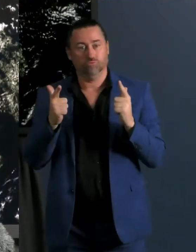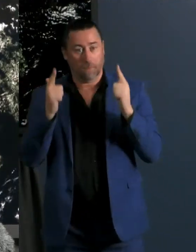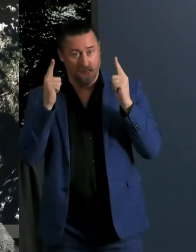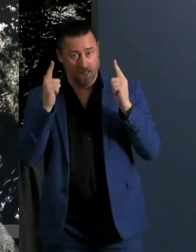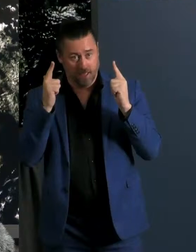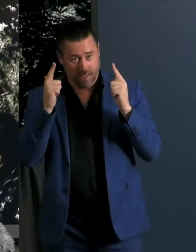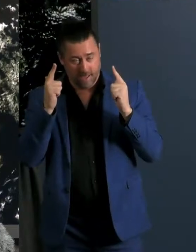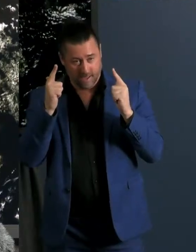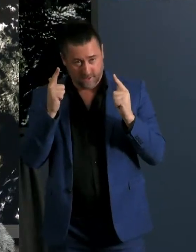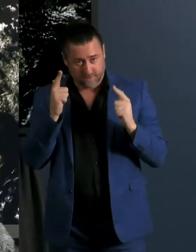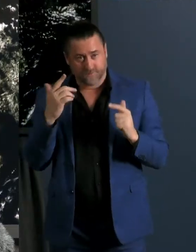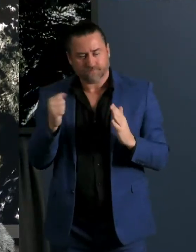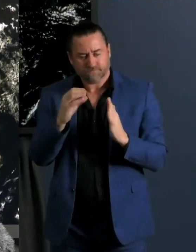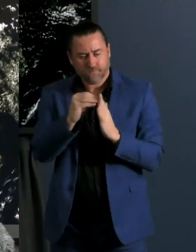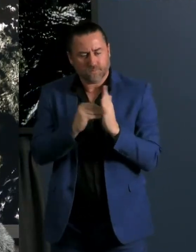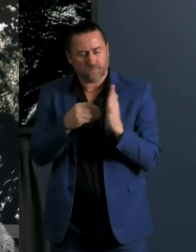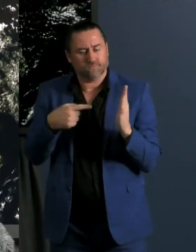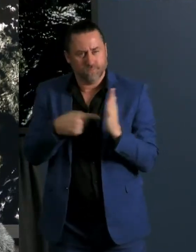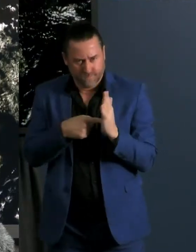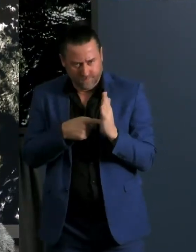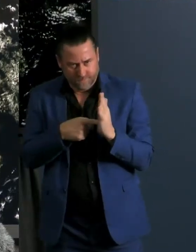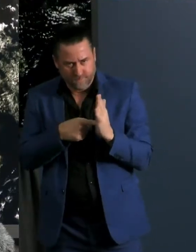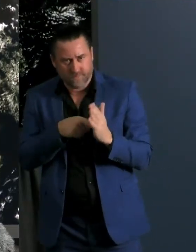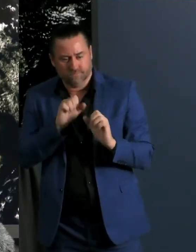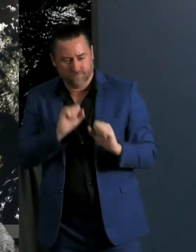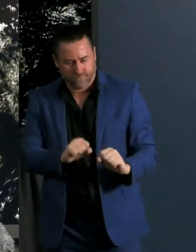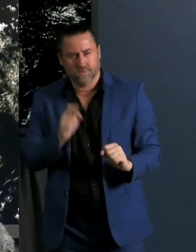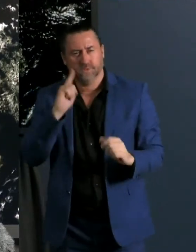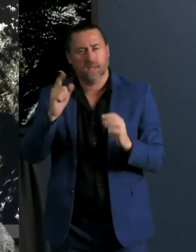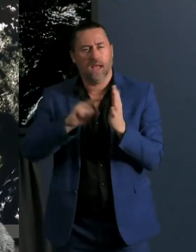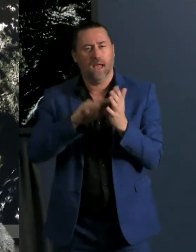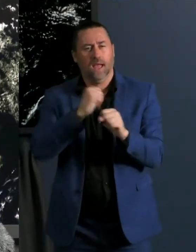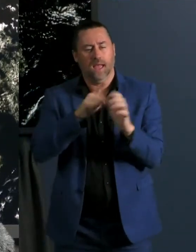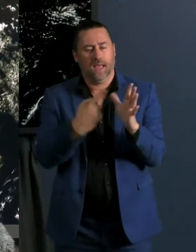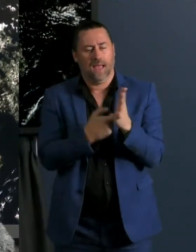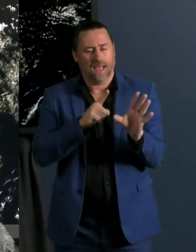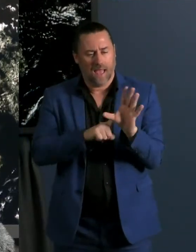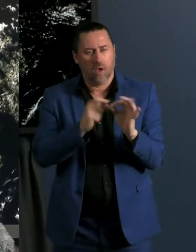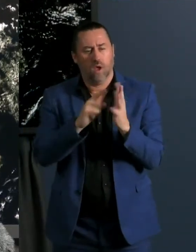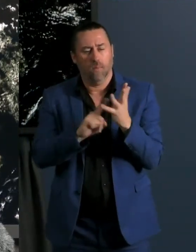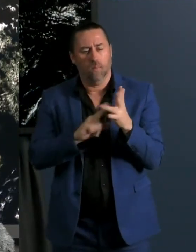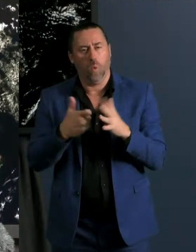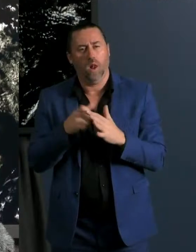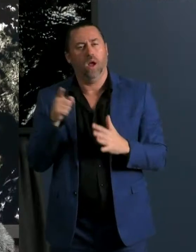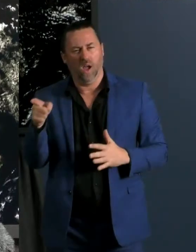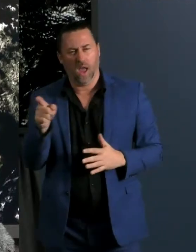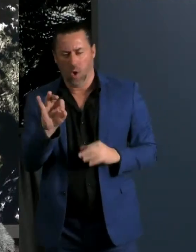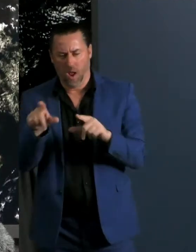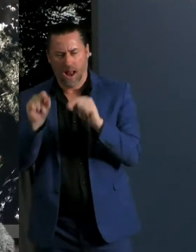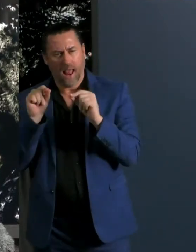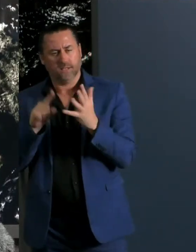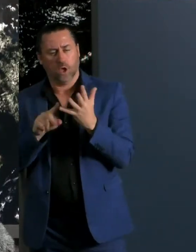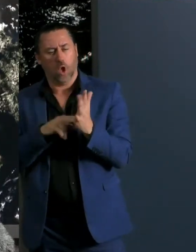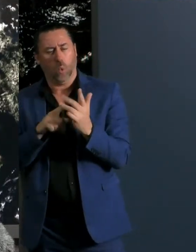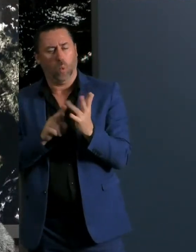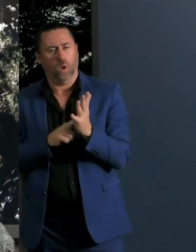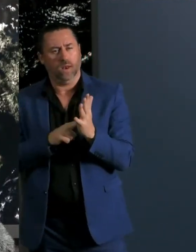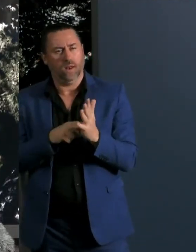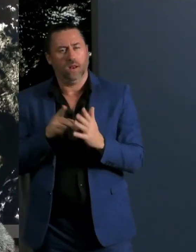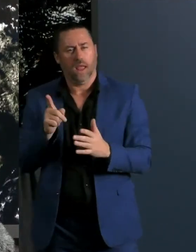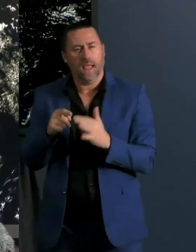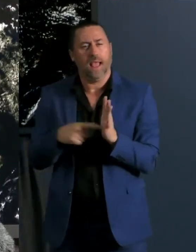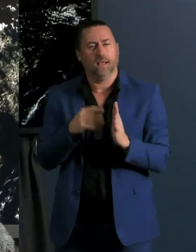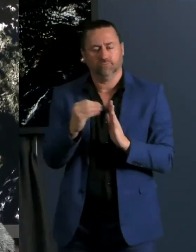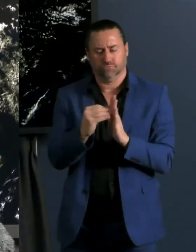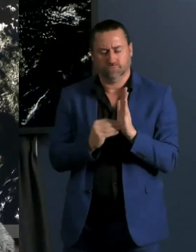vehicle policy. How is it that Gary Bullock, an unelected union official, is dictating government policy? Well, first of all,